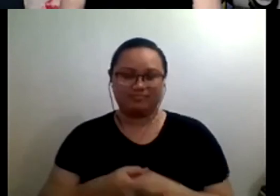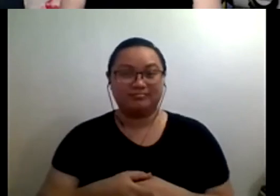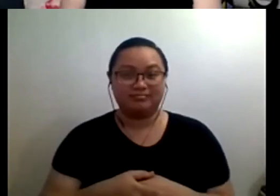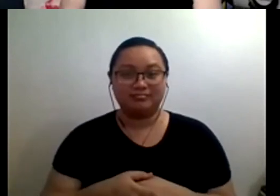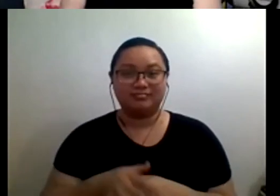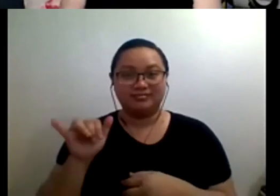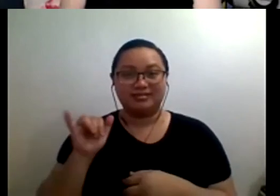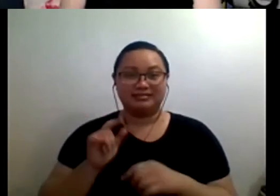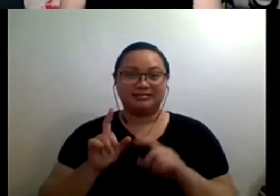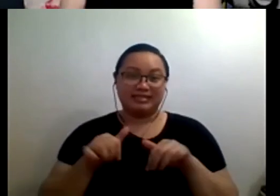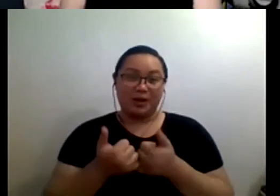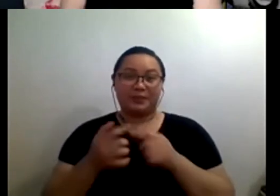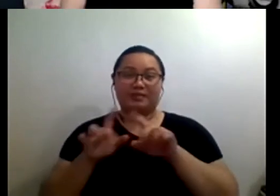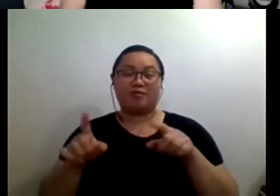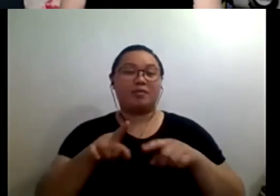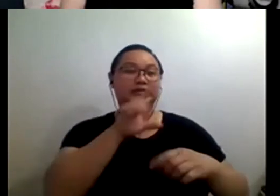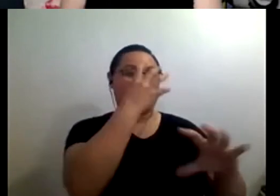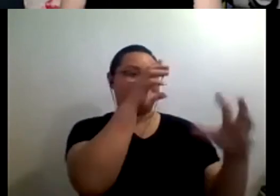empathize, you are there with them.